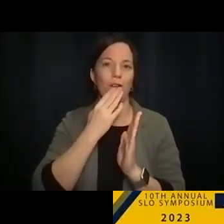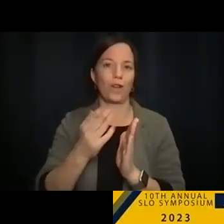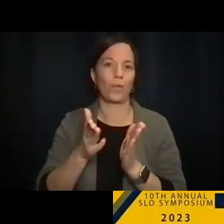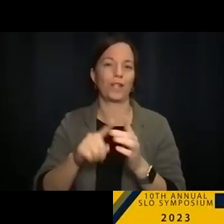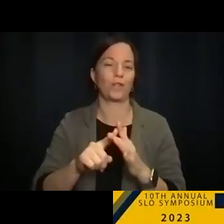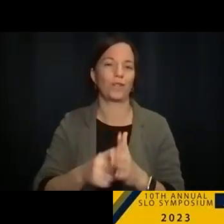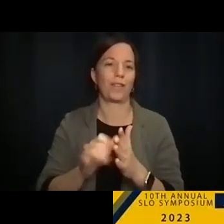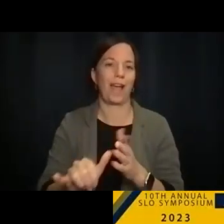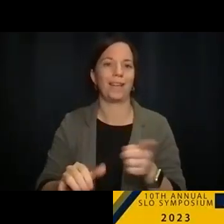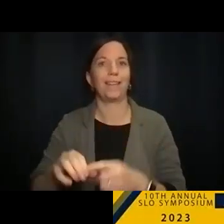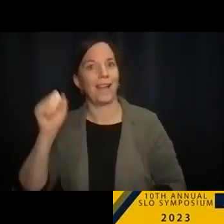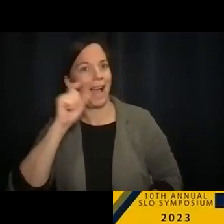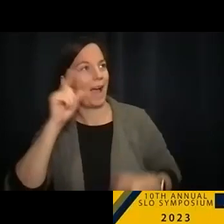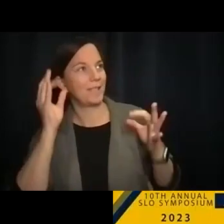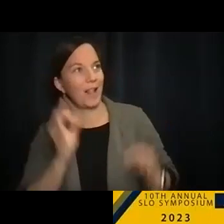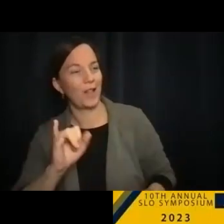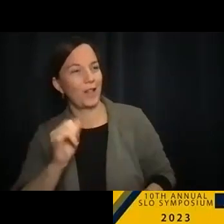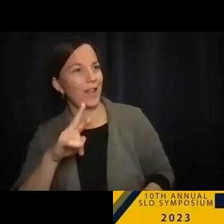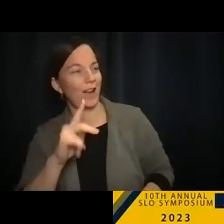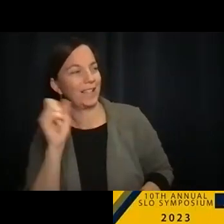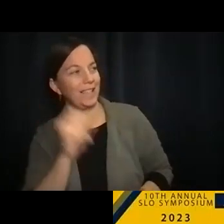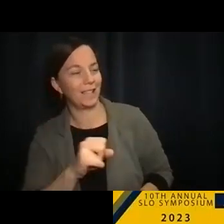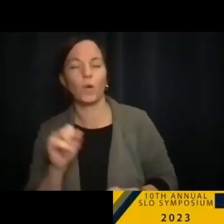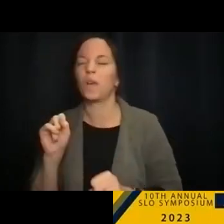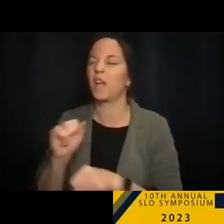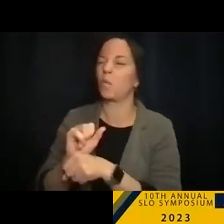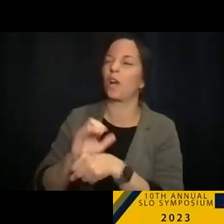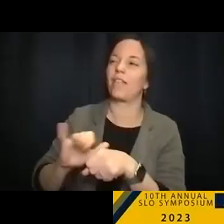we can certainly work on that. Yep. Thank you, Cheryl.